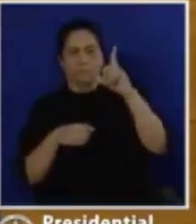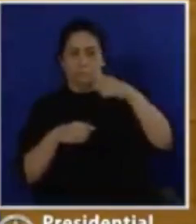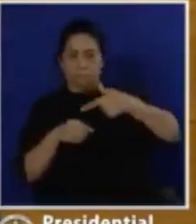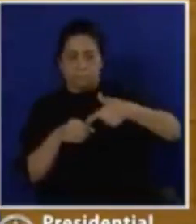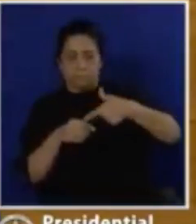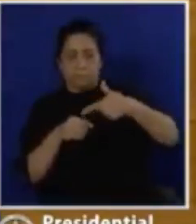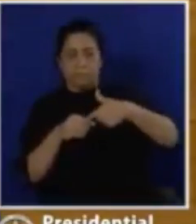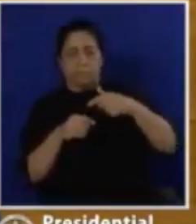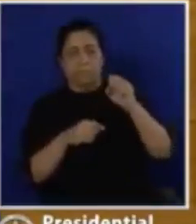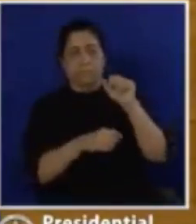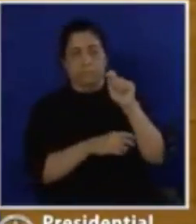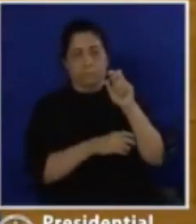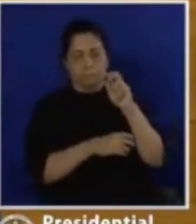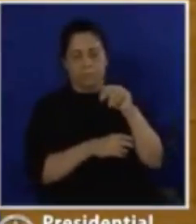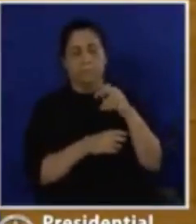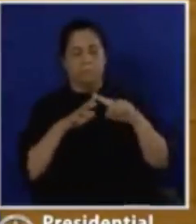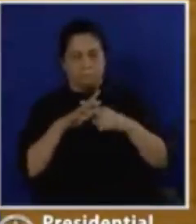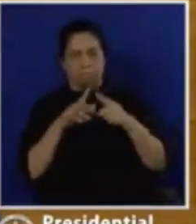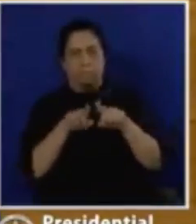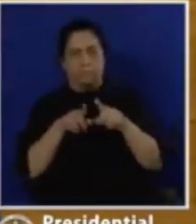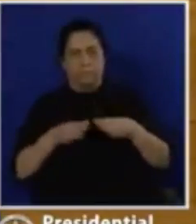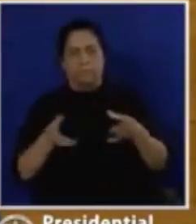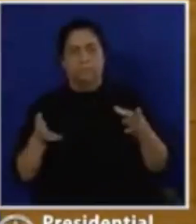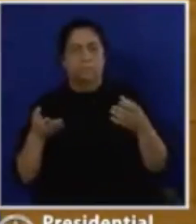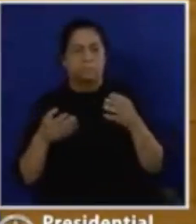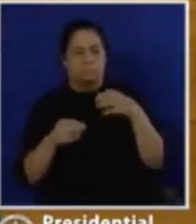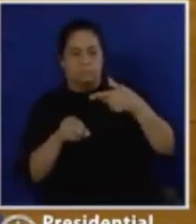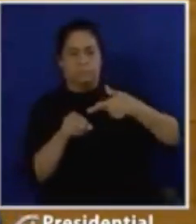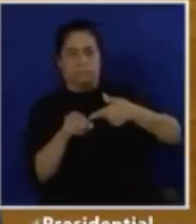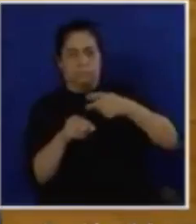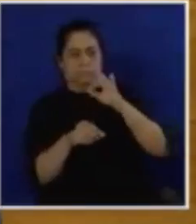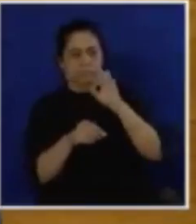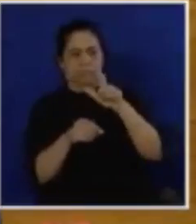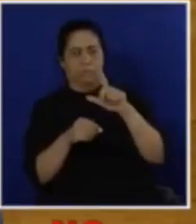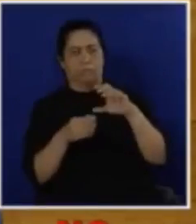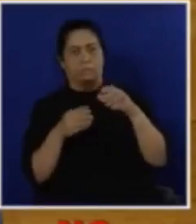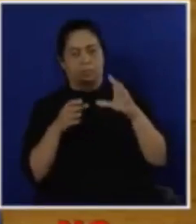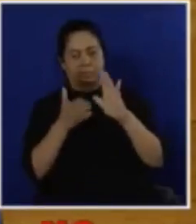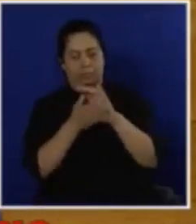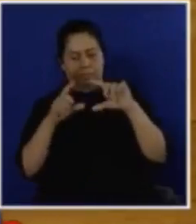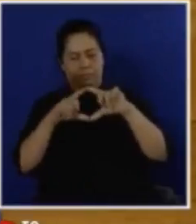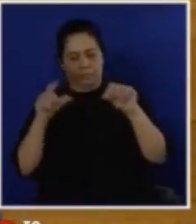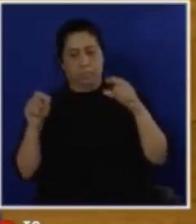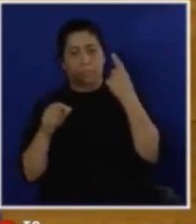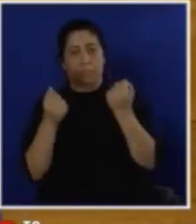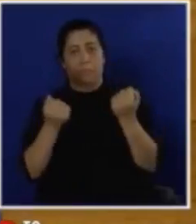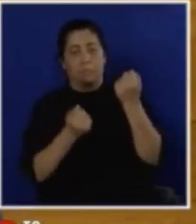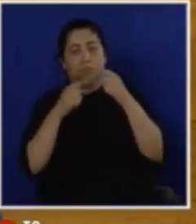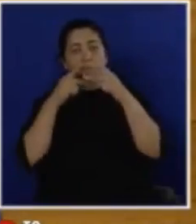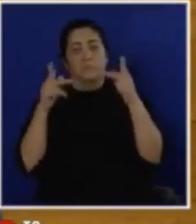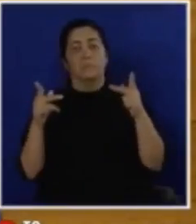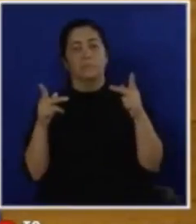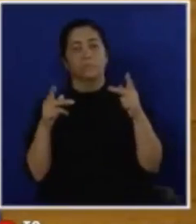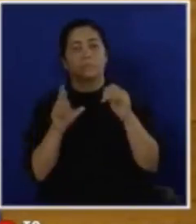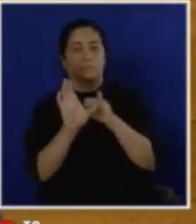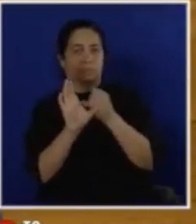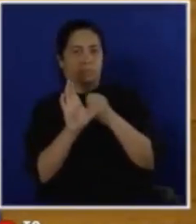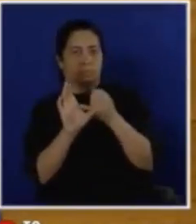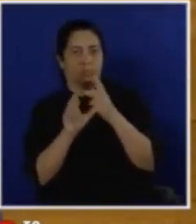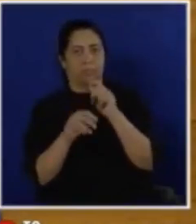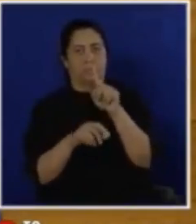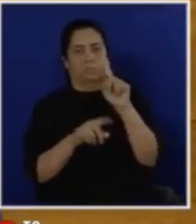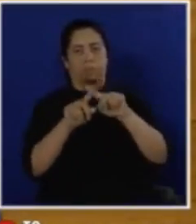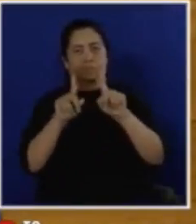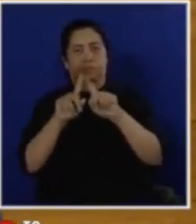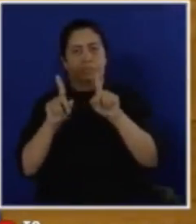gas stations, we have also started releasing fuel vouchers to public utility, jeeps, and